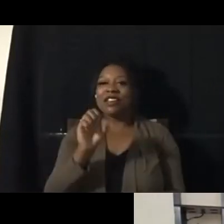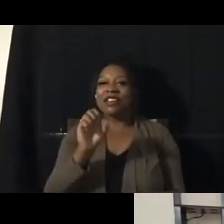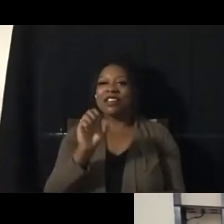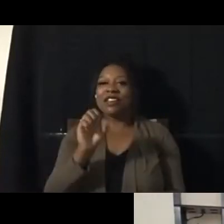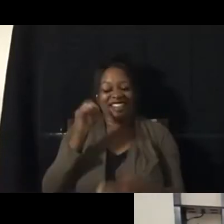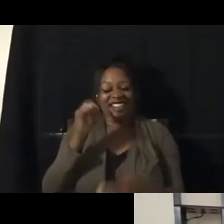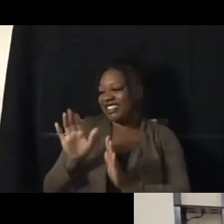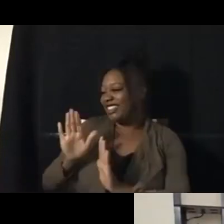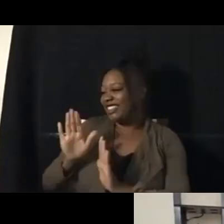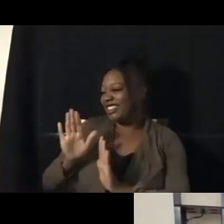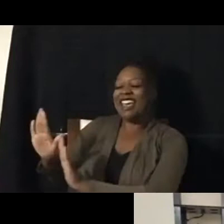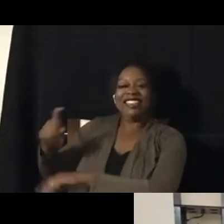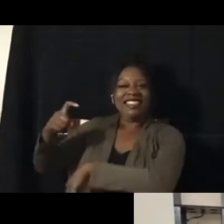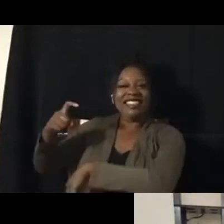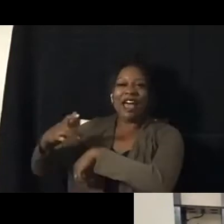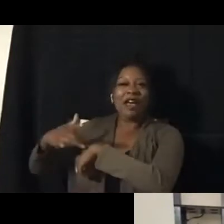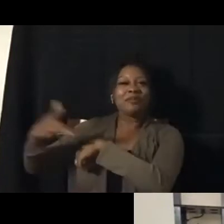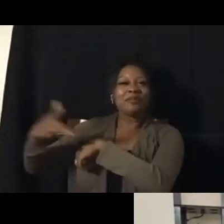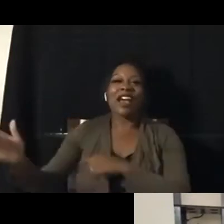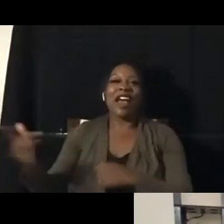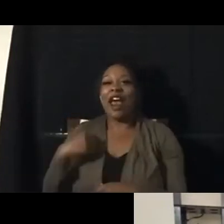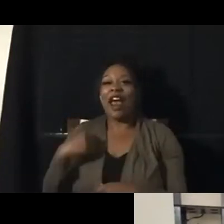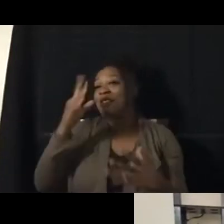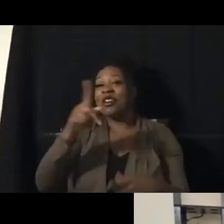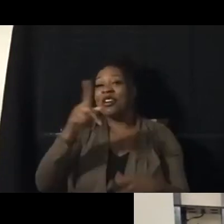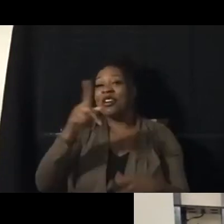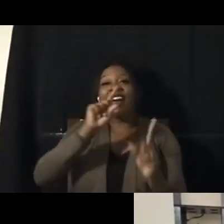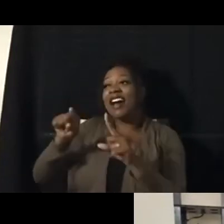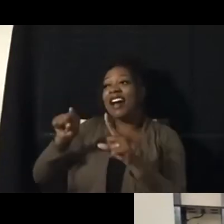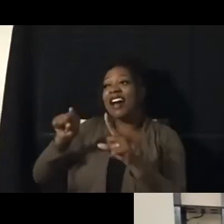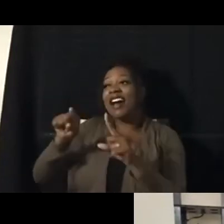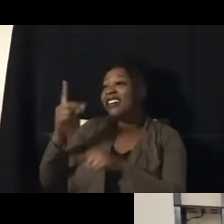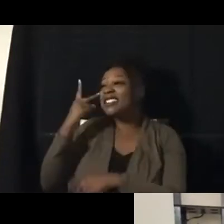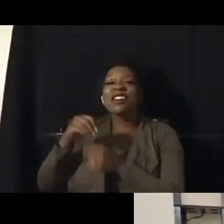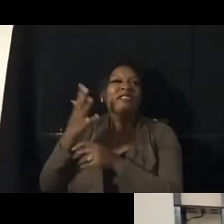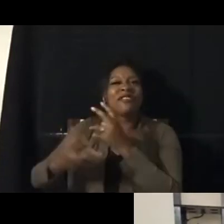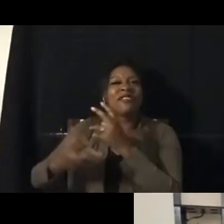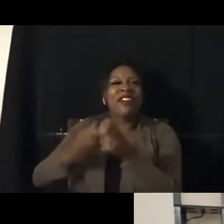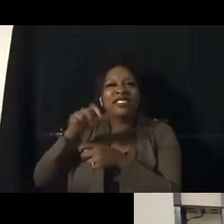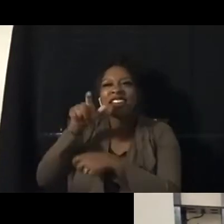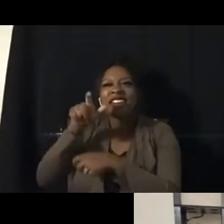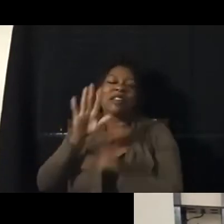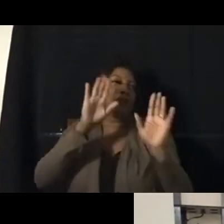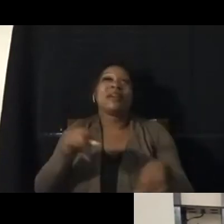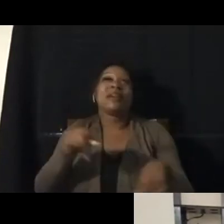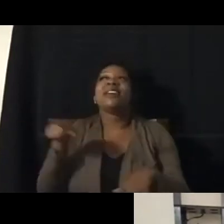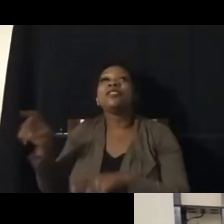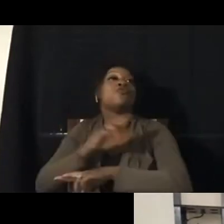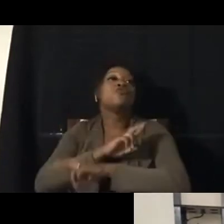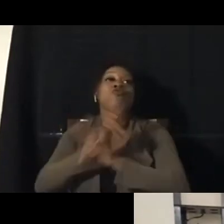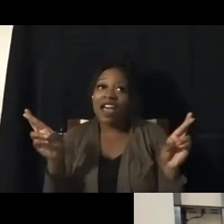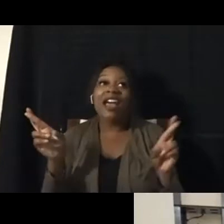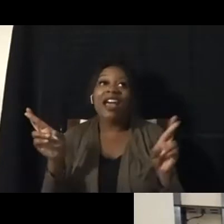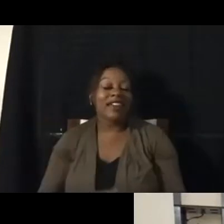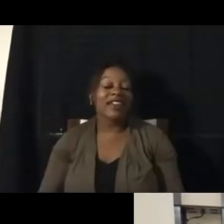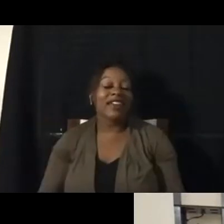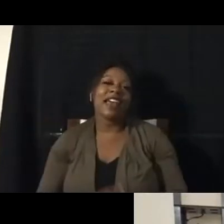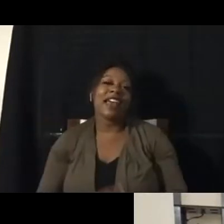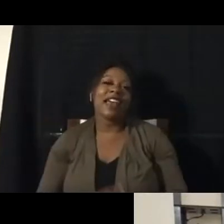didn't see him come up in the club for 5 years, he's ready. And I think that's been a really exciting to see the success of